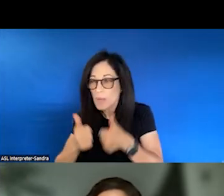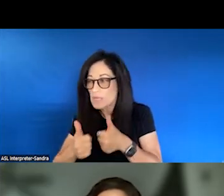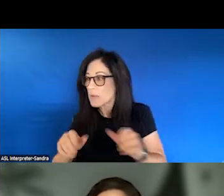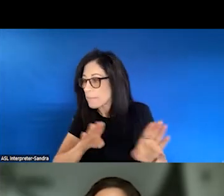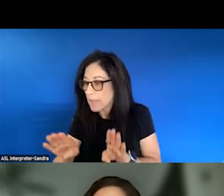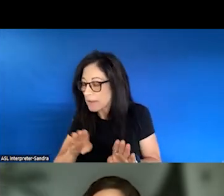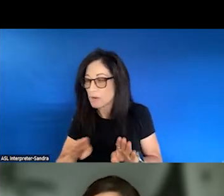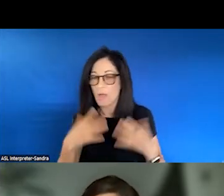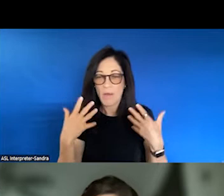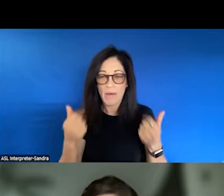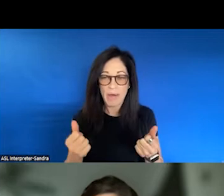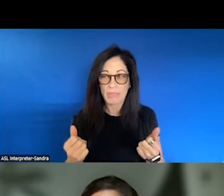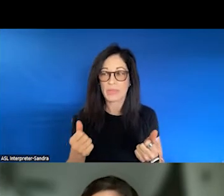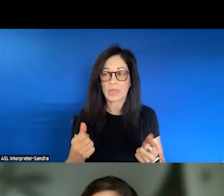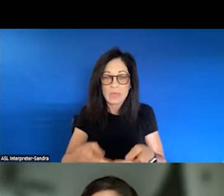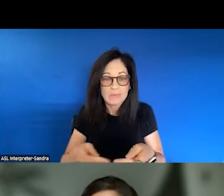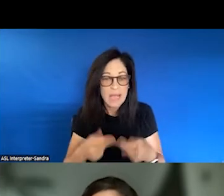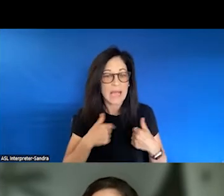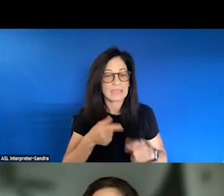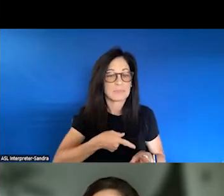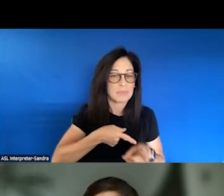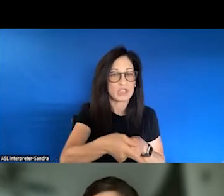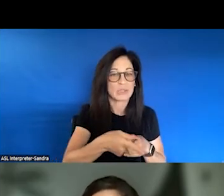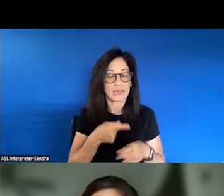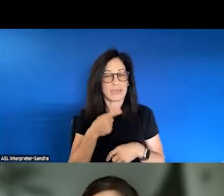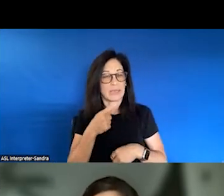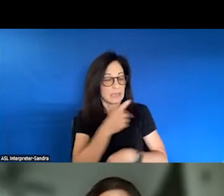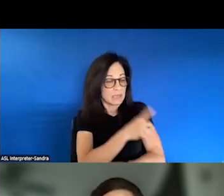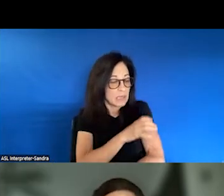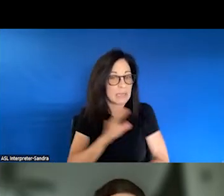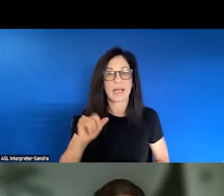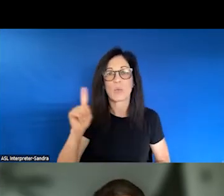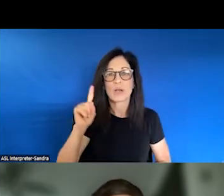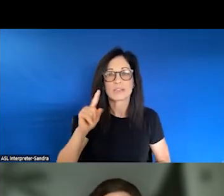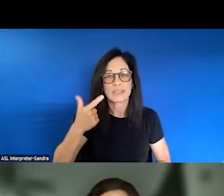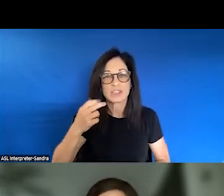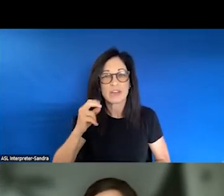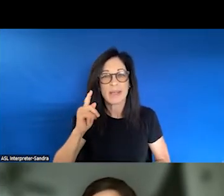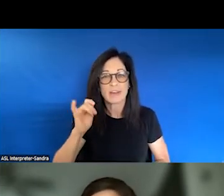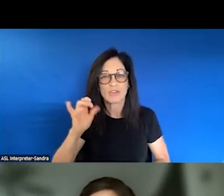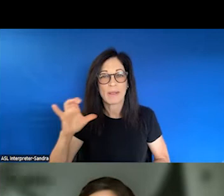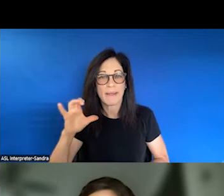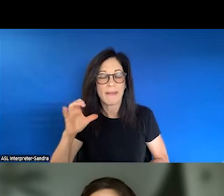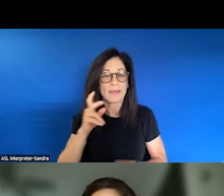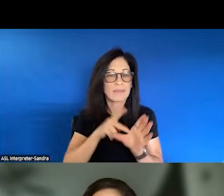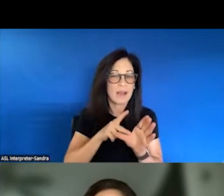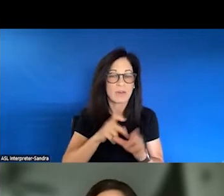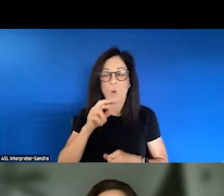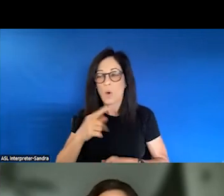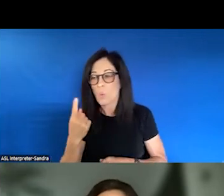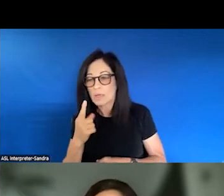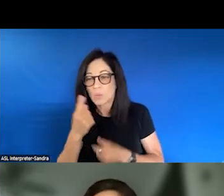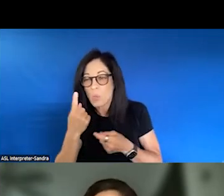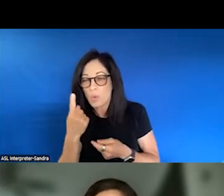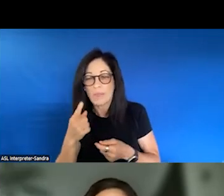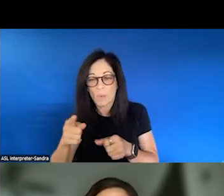which specialty clinical programs. So where was the geriatric psychiatry unit? Where was the program with ECT? And so we're